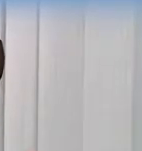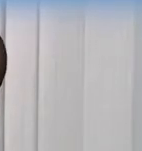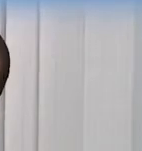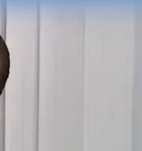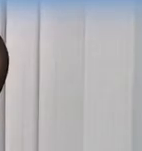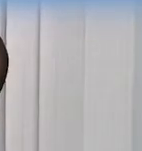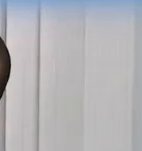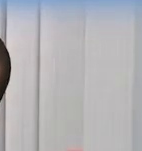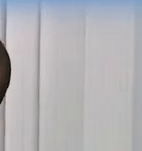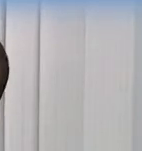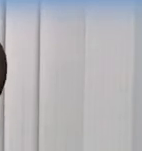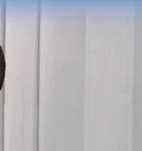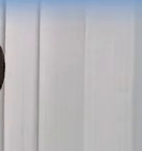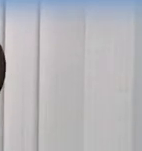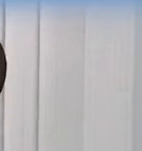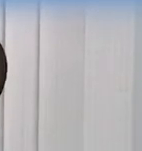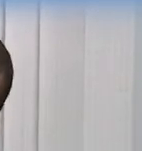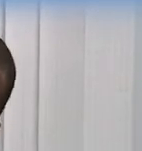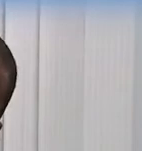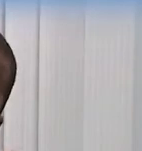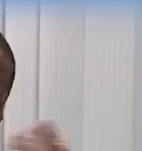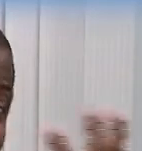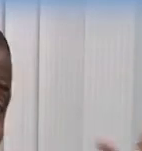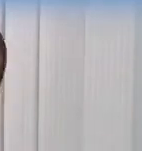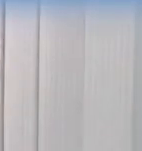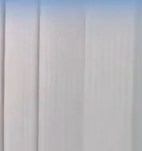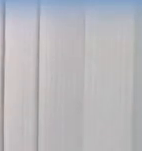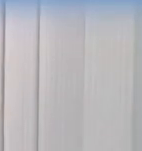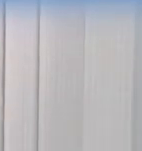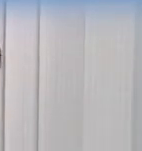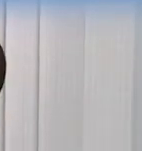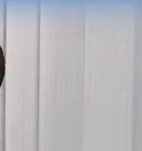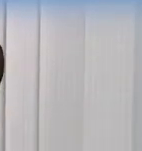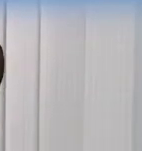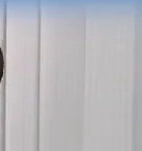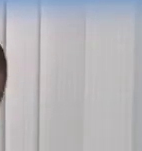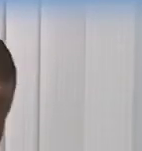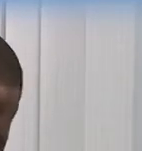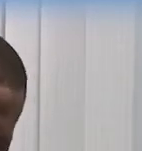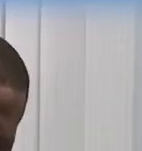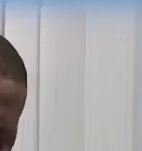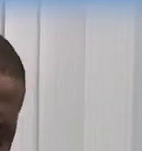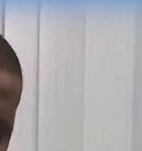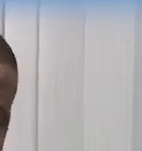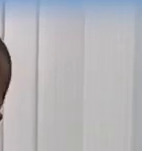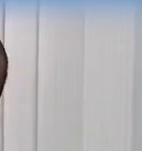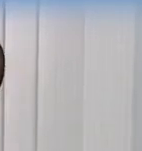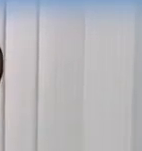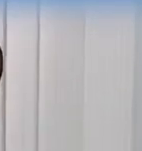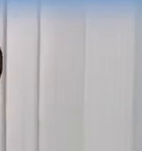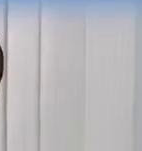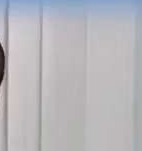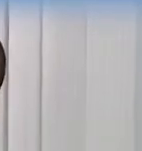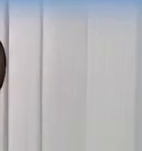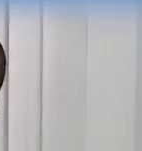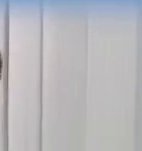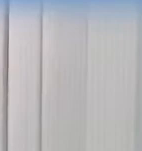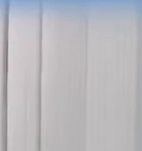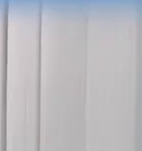se nenso so wo akoso ahwe do bedi se na wo hwe do kishia de biara no nimia koso ahwe o pago musa de ekra no sa na ti